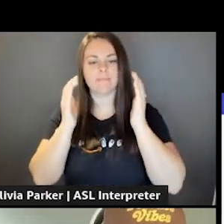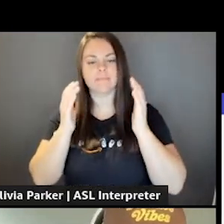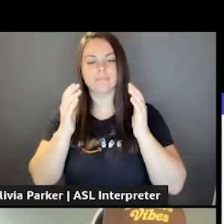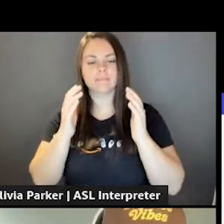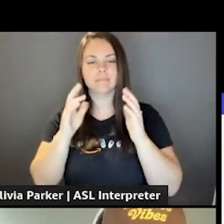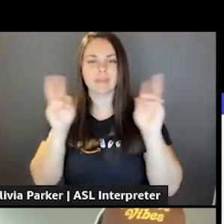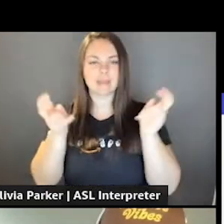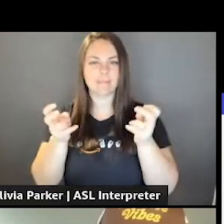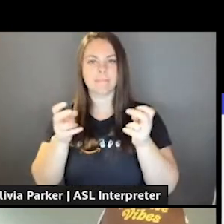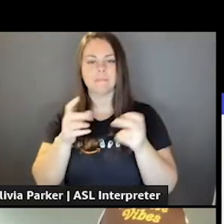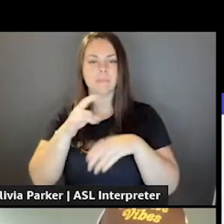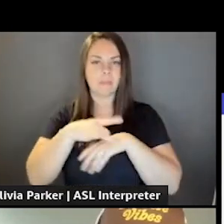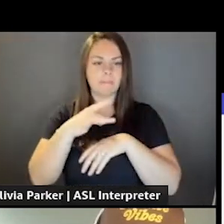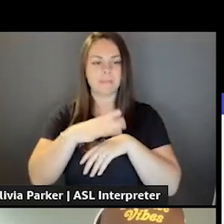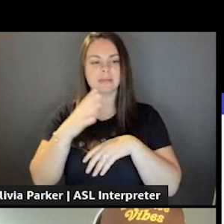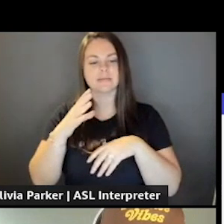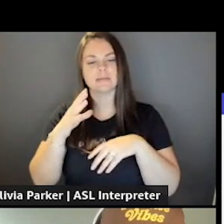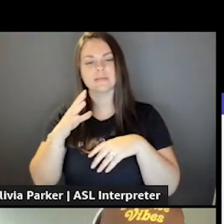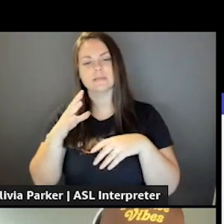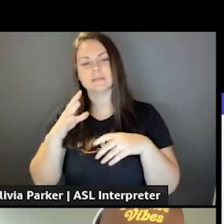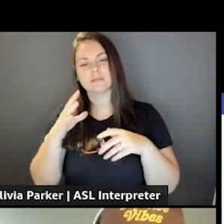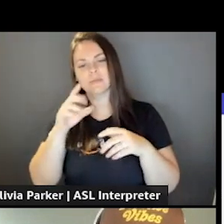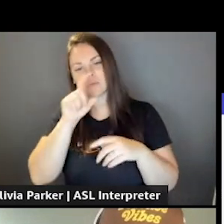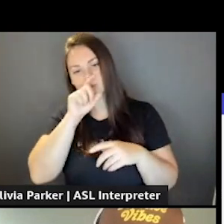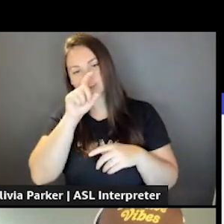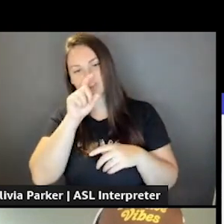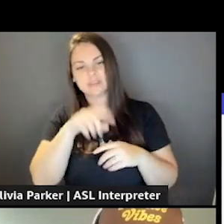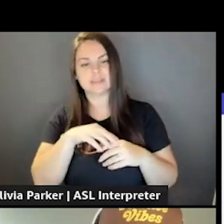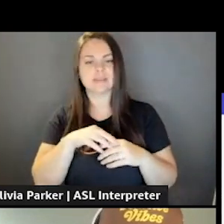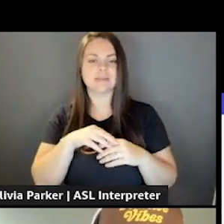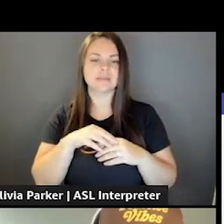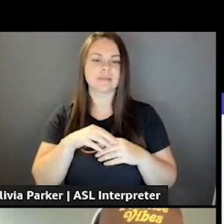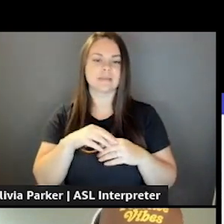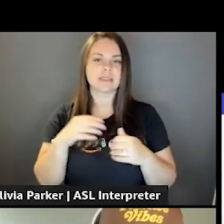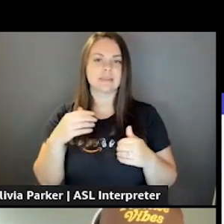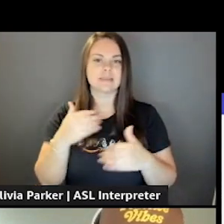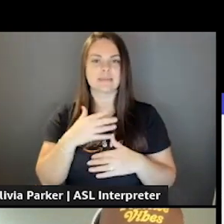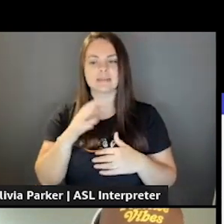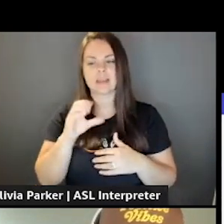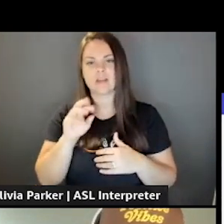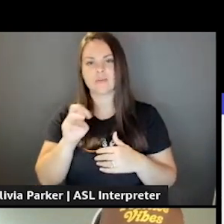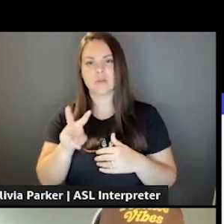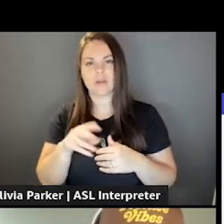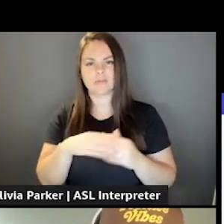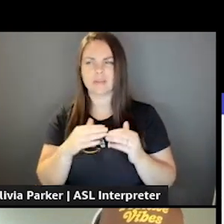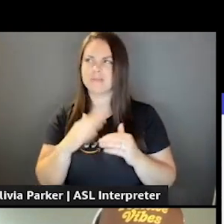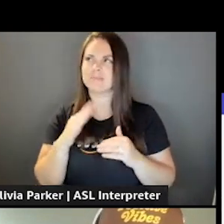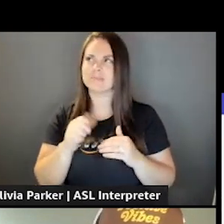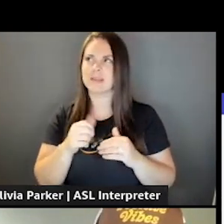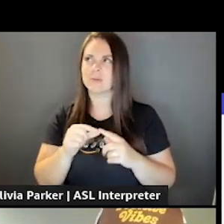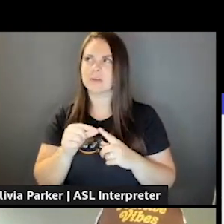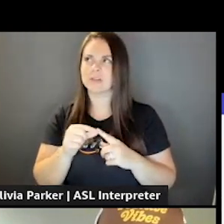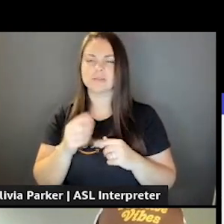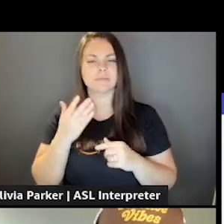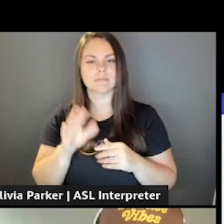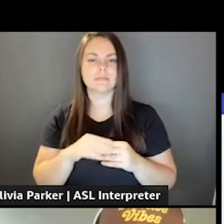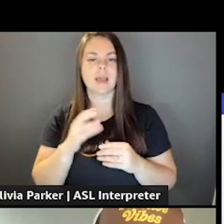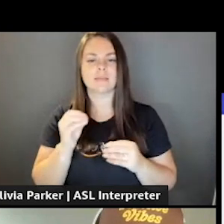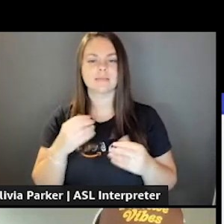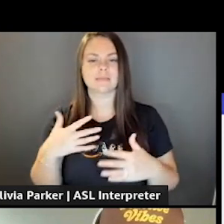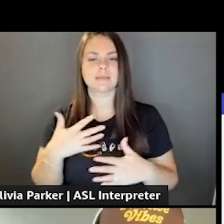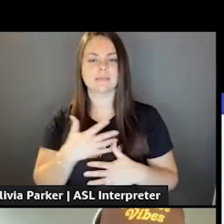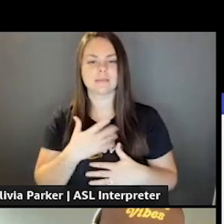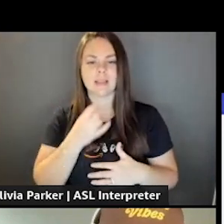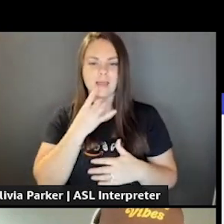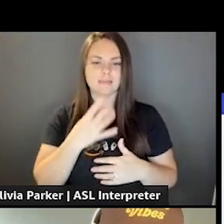witches and scarecrow. Is that more than 10 words? I don't know. And scary lights.